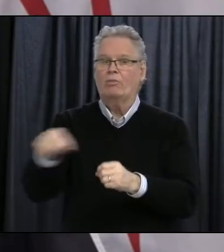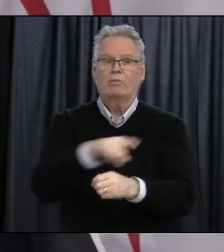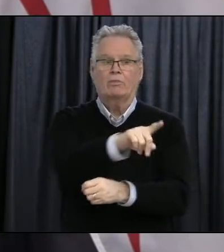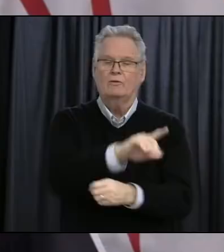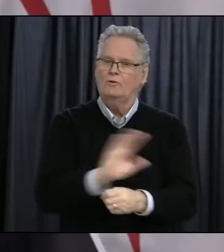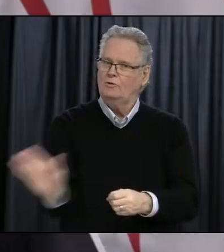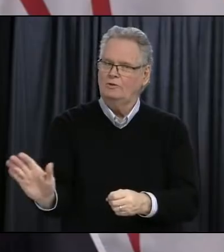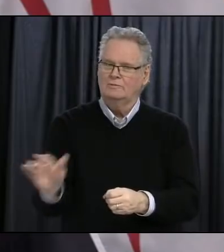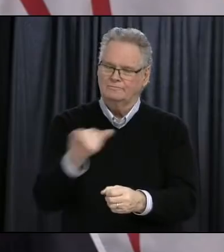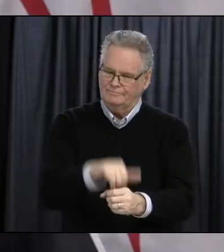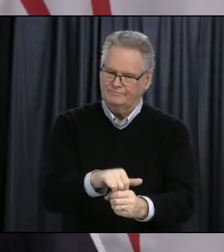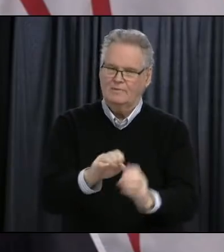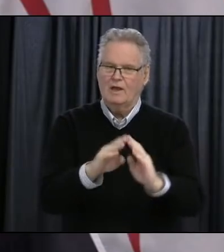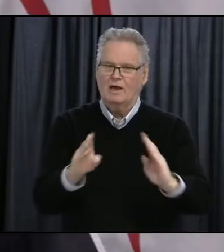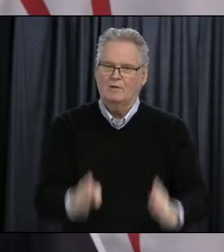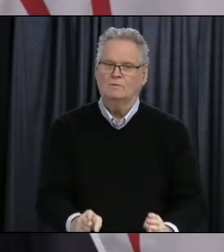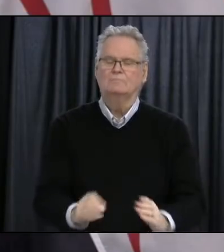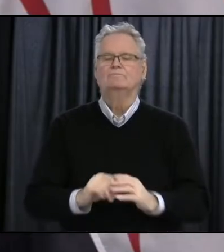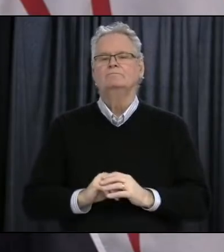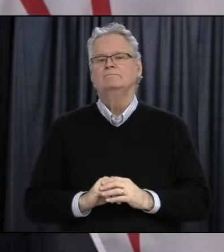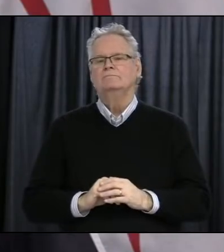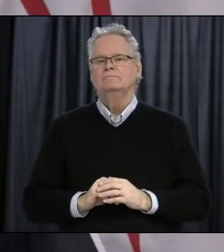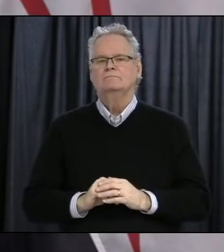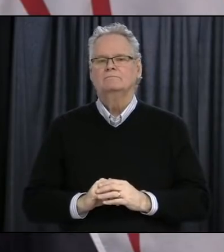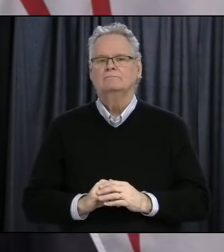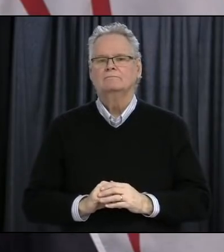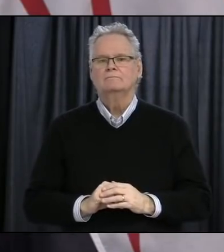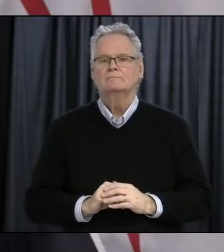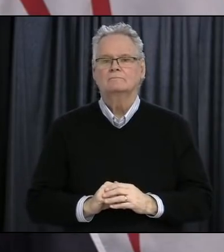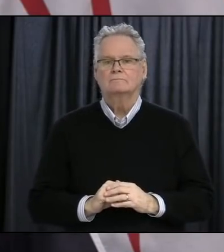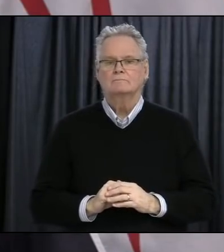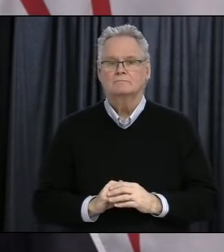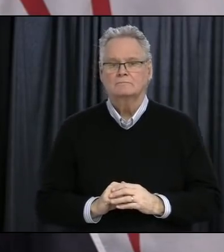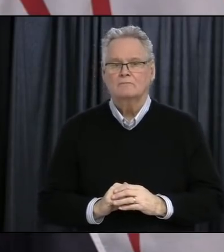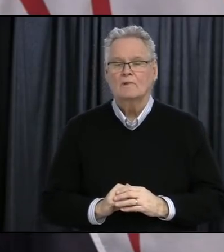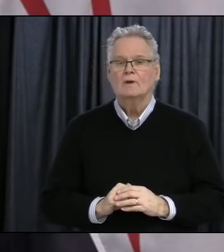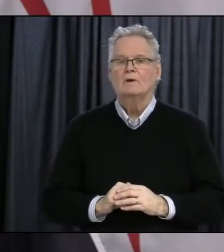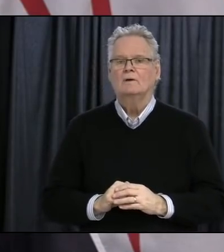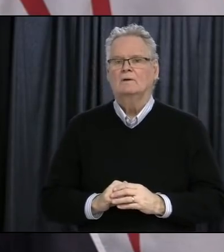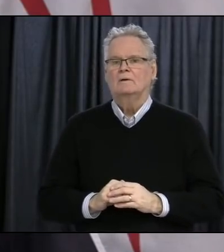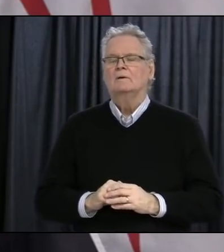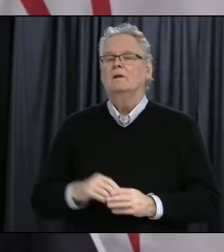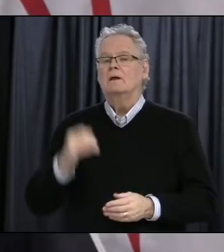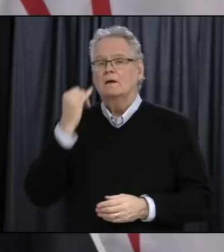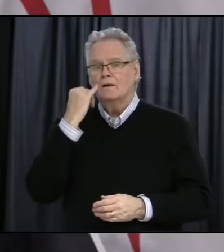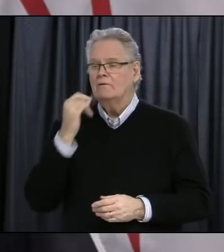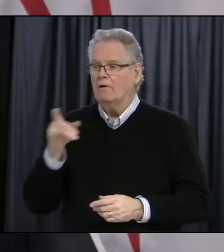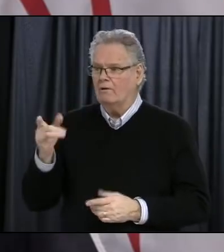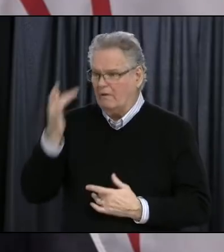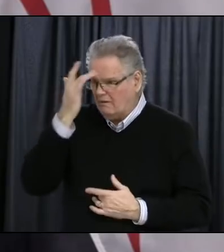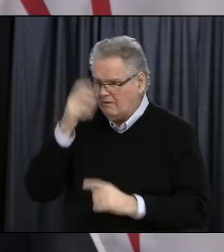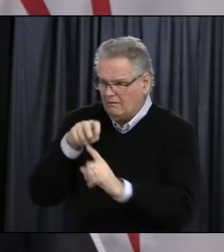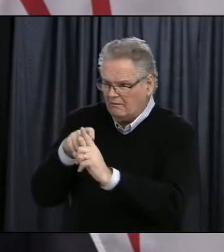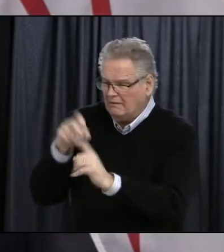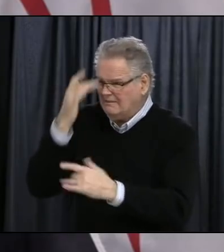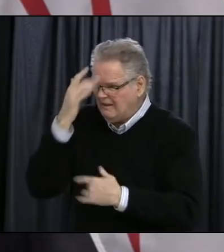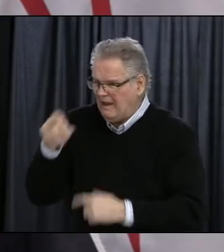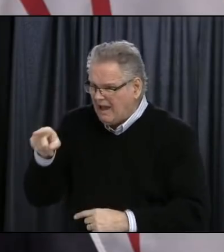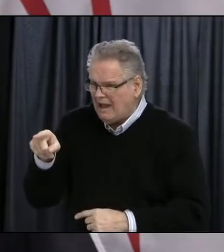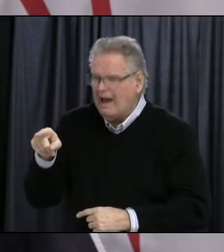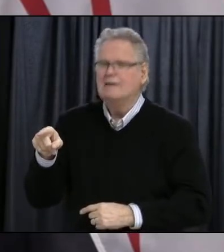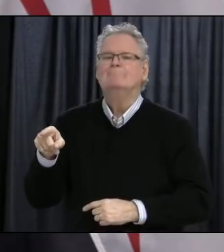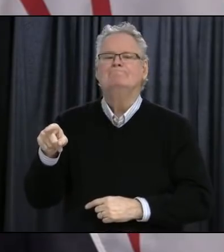from household family members is not necessary unless they develop symptoms. They can go for a walk or drive while